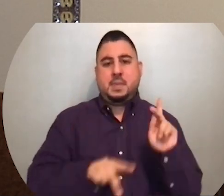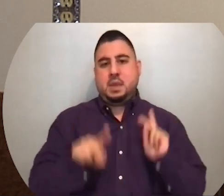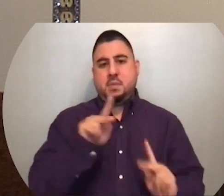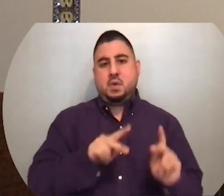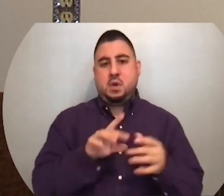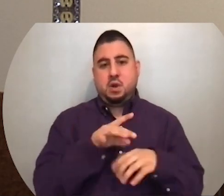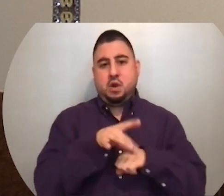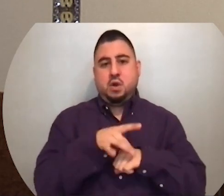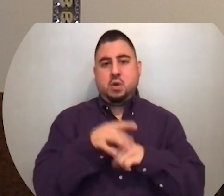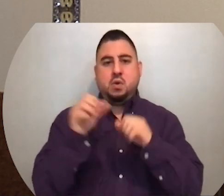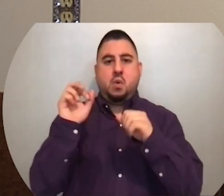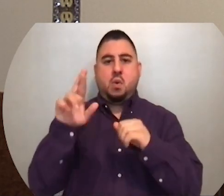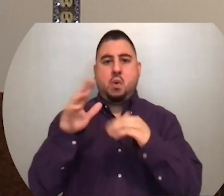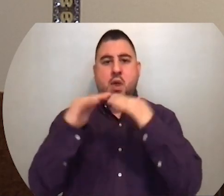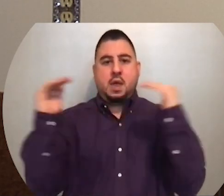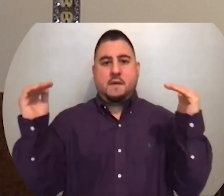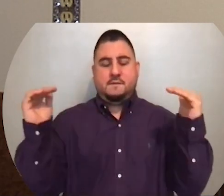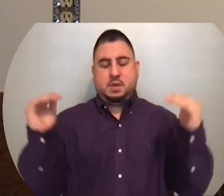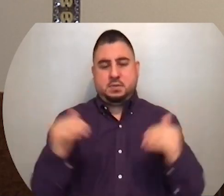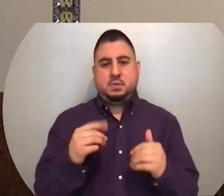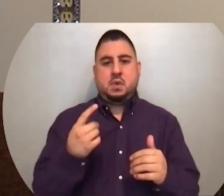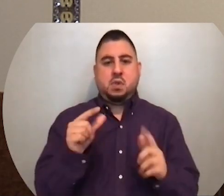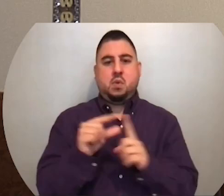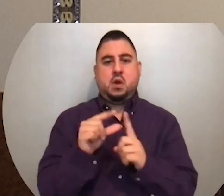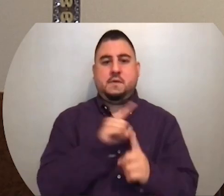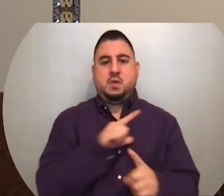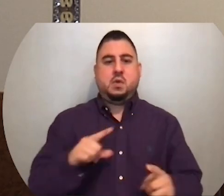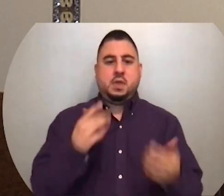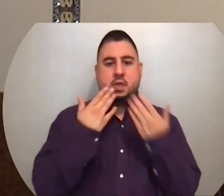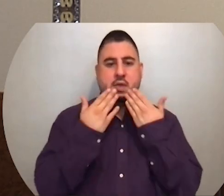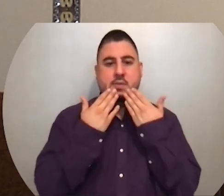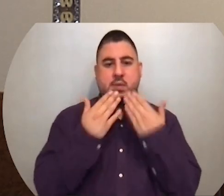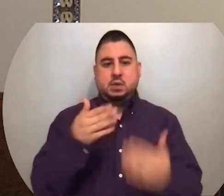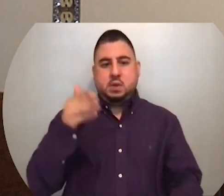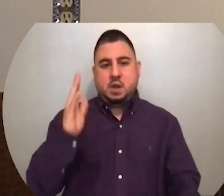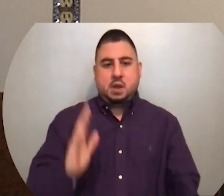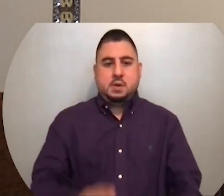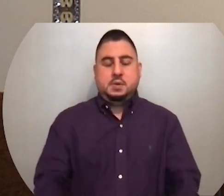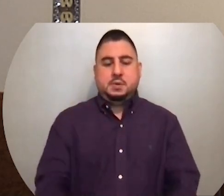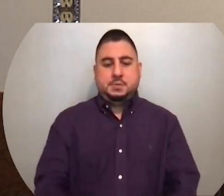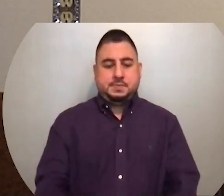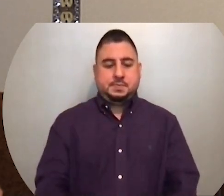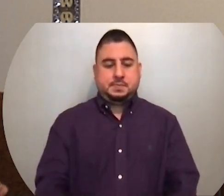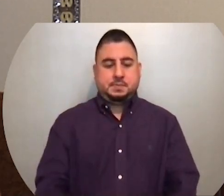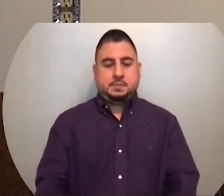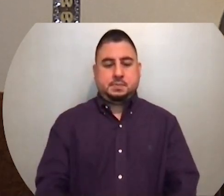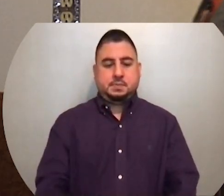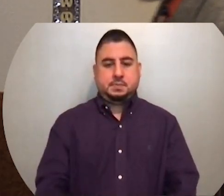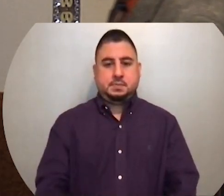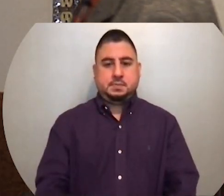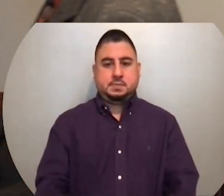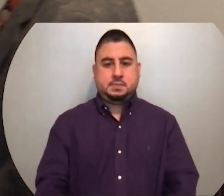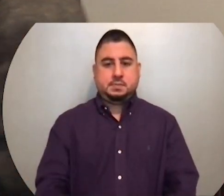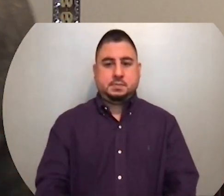or those in heaven. The word of the Lord. Thanks be to God.